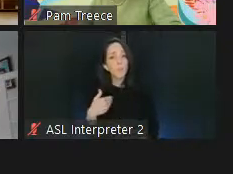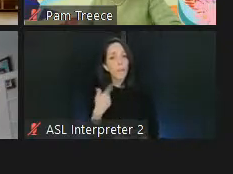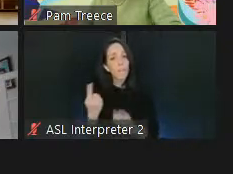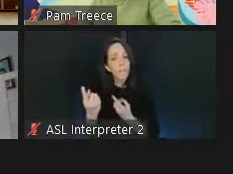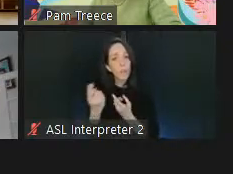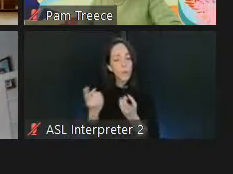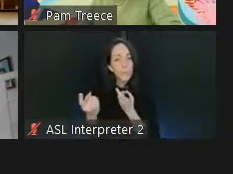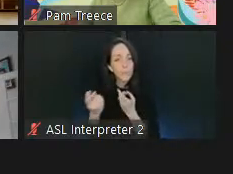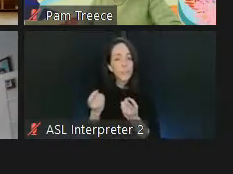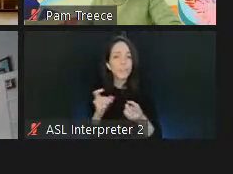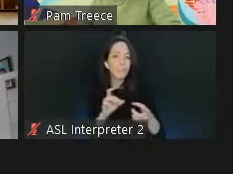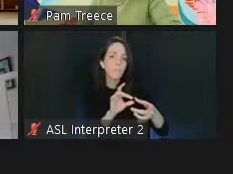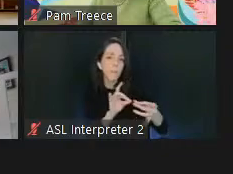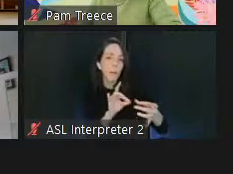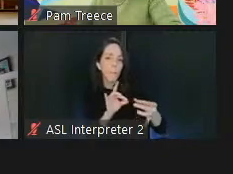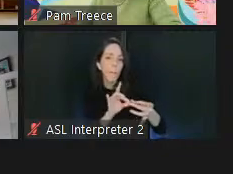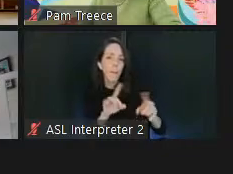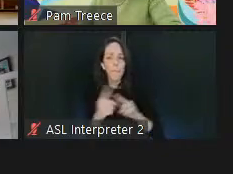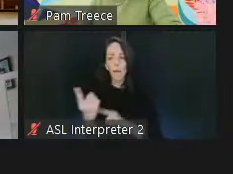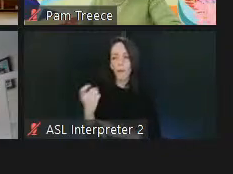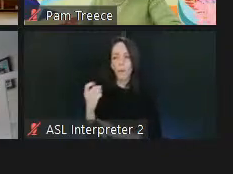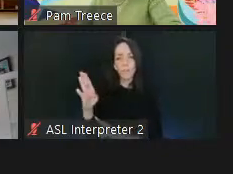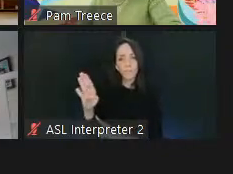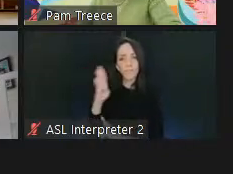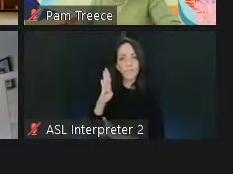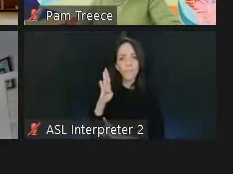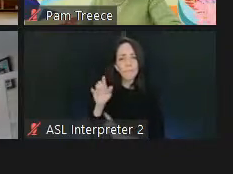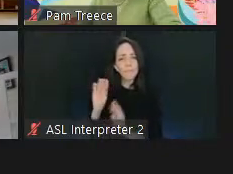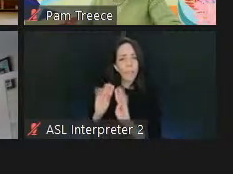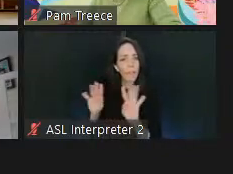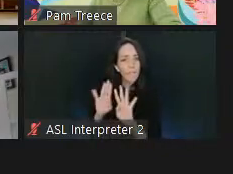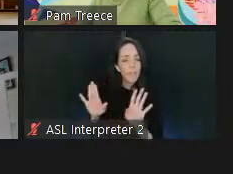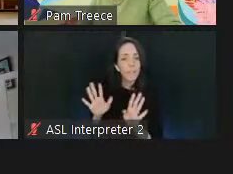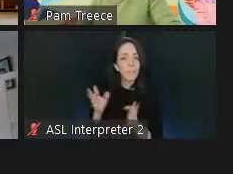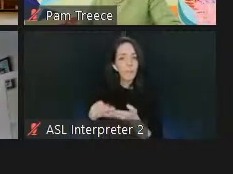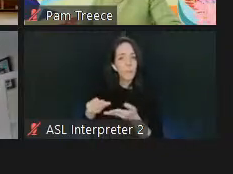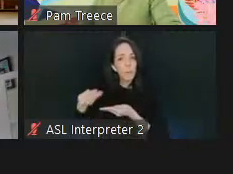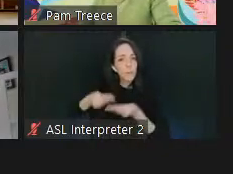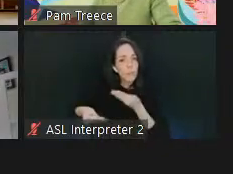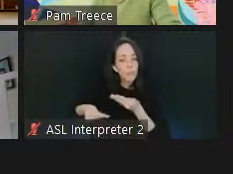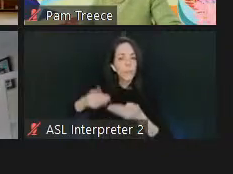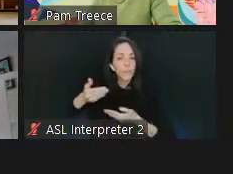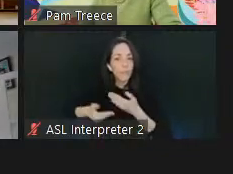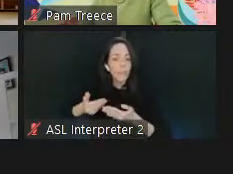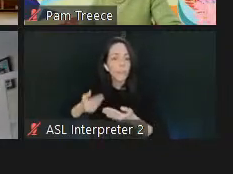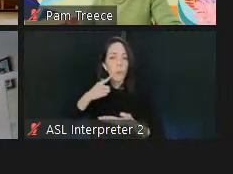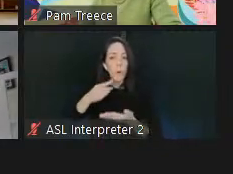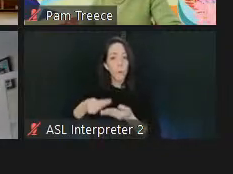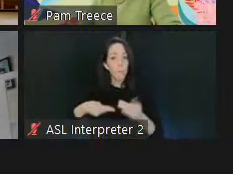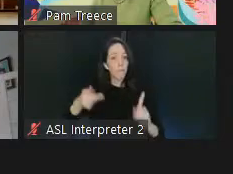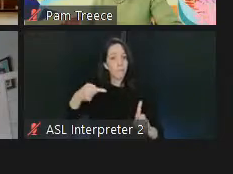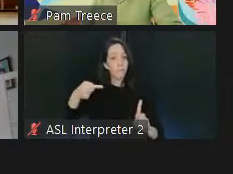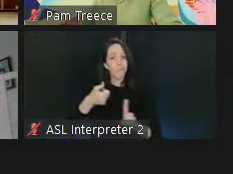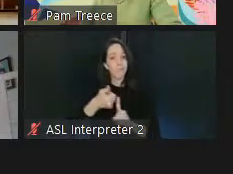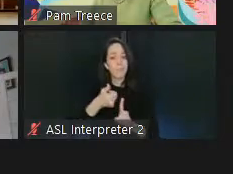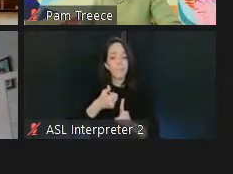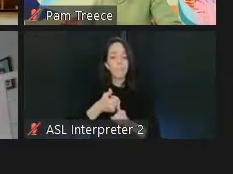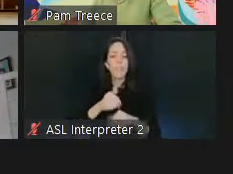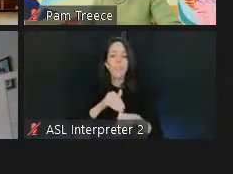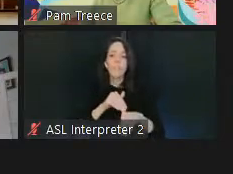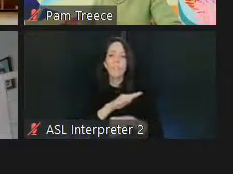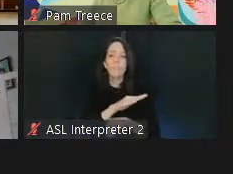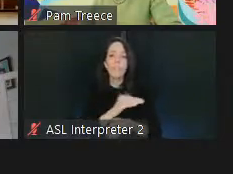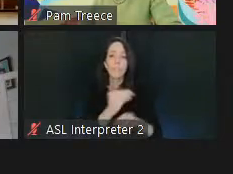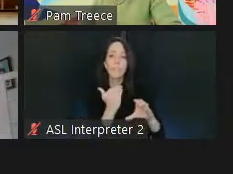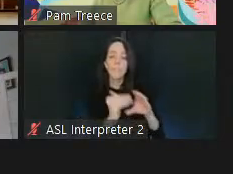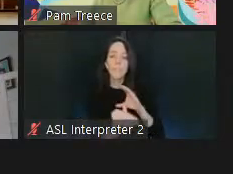question that you need to ask of the budget process or the budget itself, please submit it to the